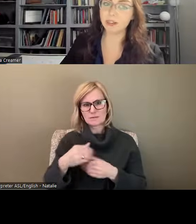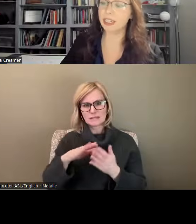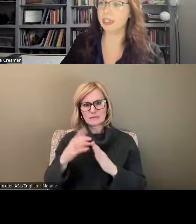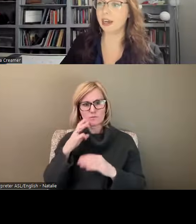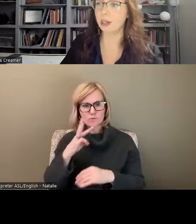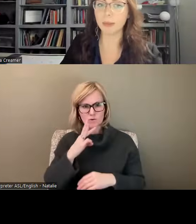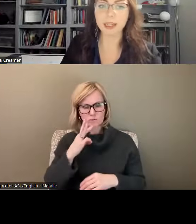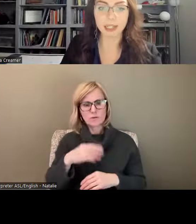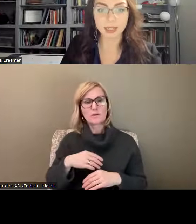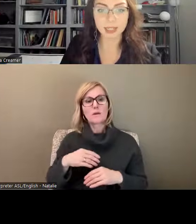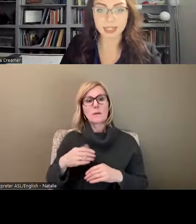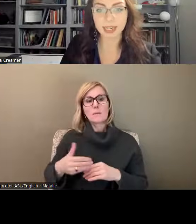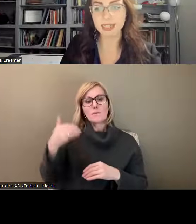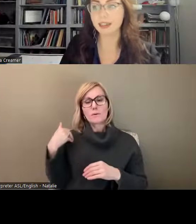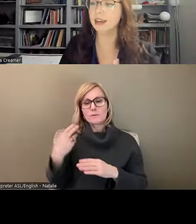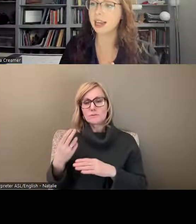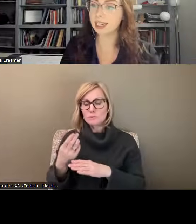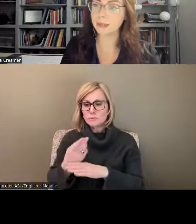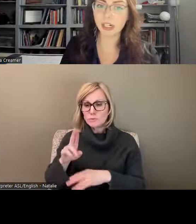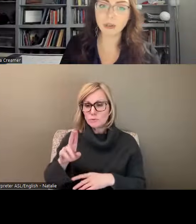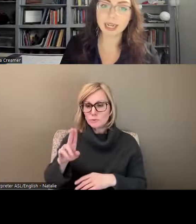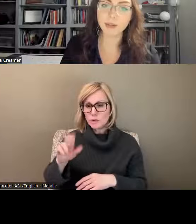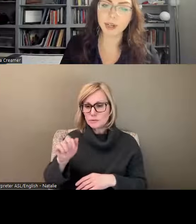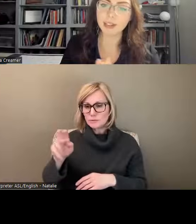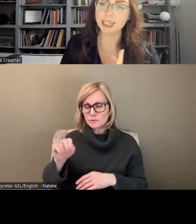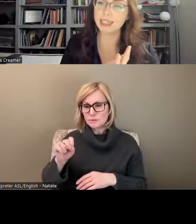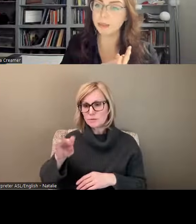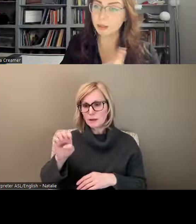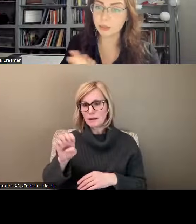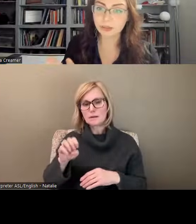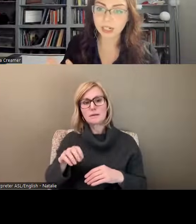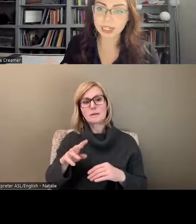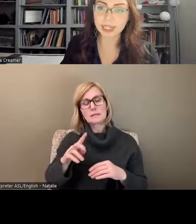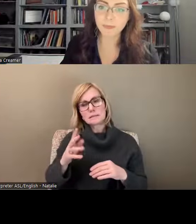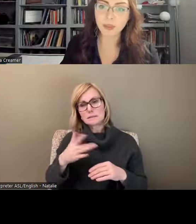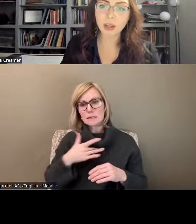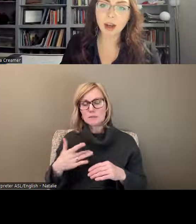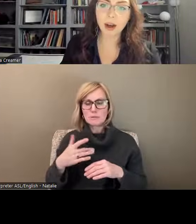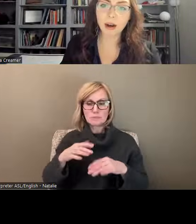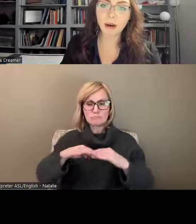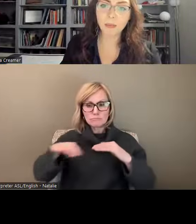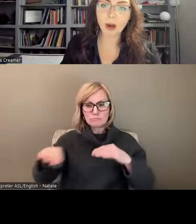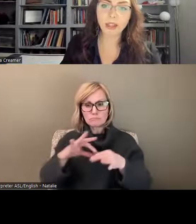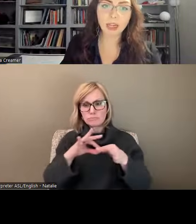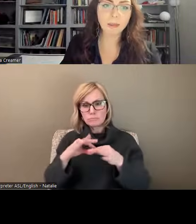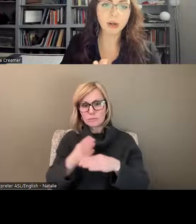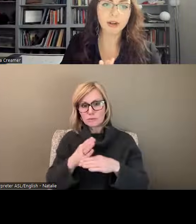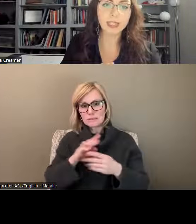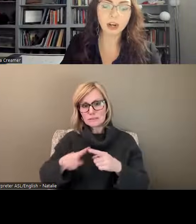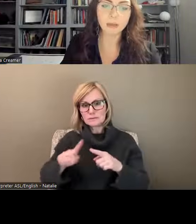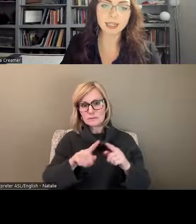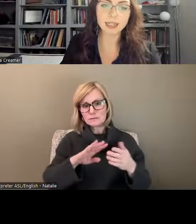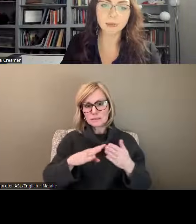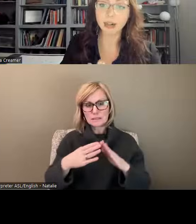of previously occupied Neo-Assyrian sites, as I mentioned, remained relatively stable between regions. While the number